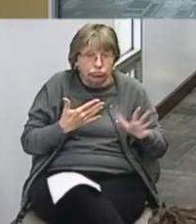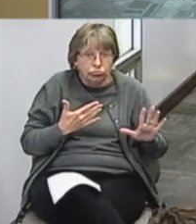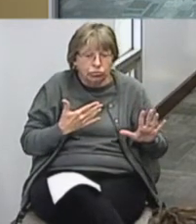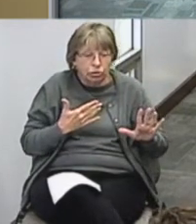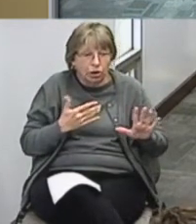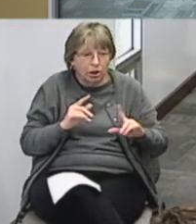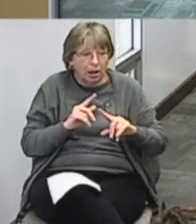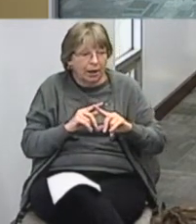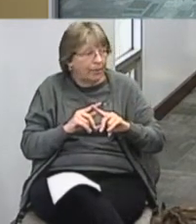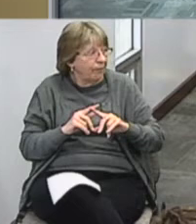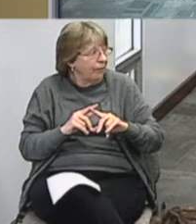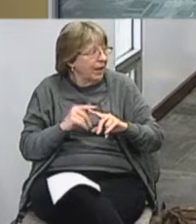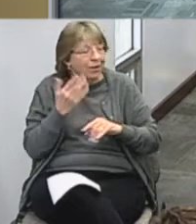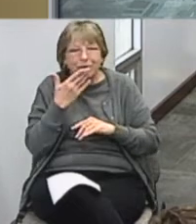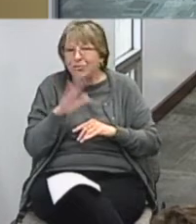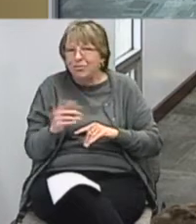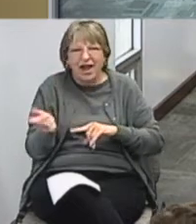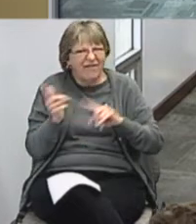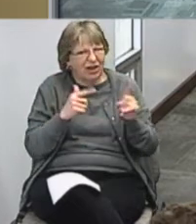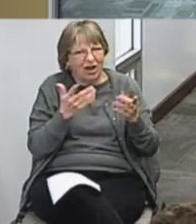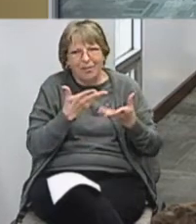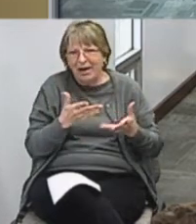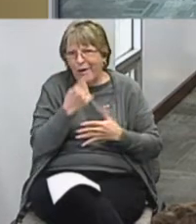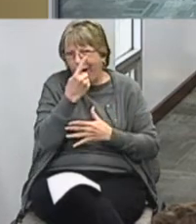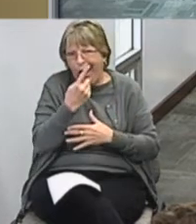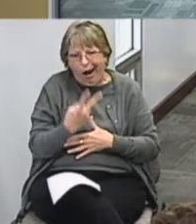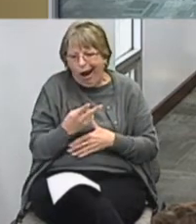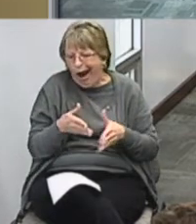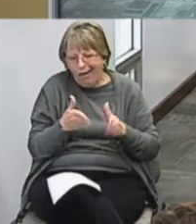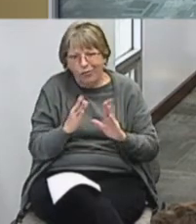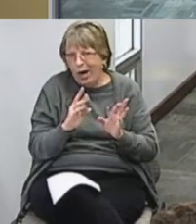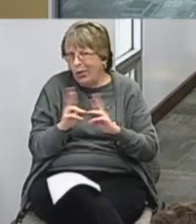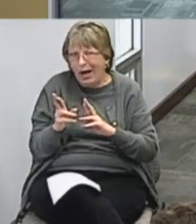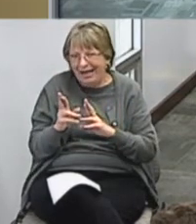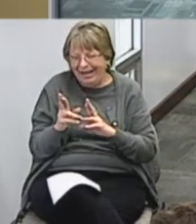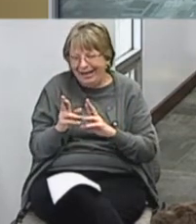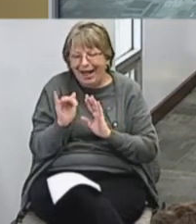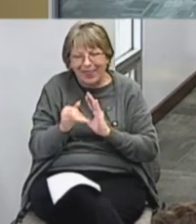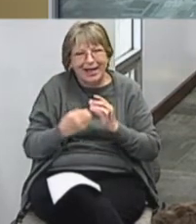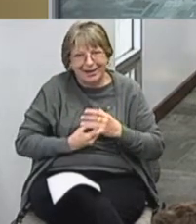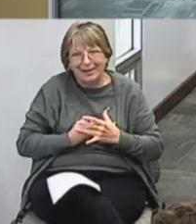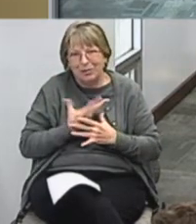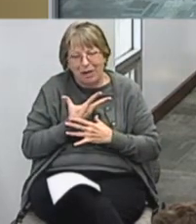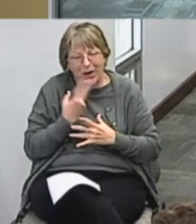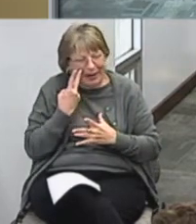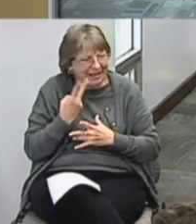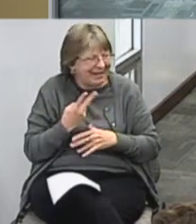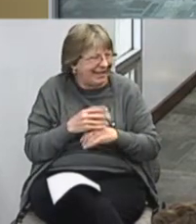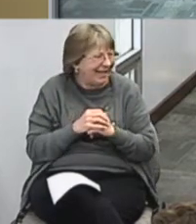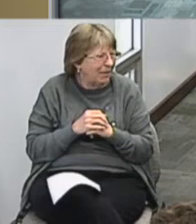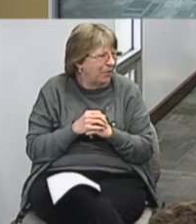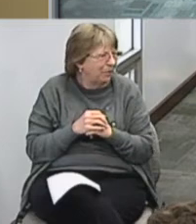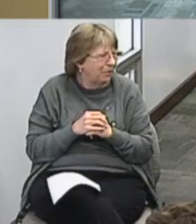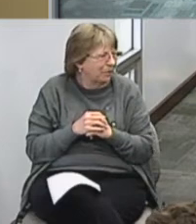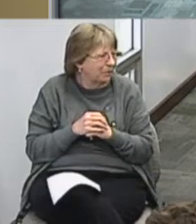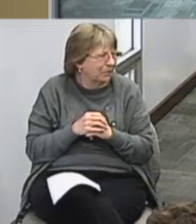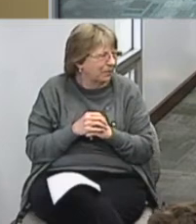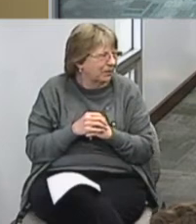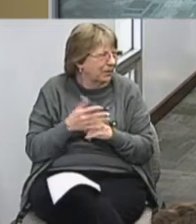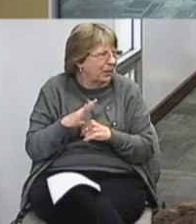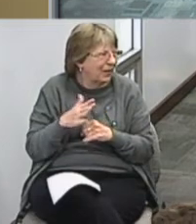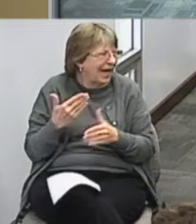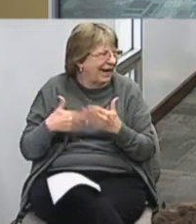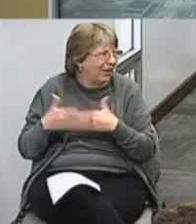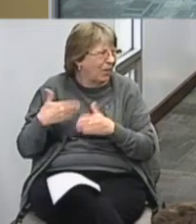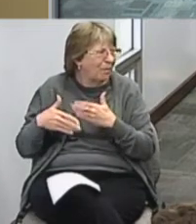a half-hearted attempt at anything, and that's really inspiring to see. But kind of going back